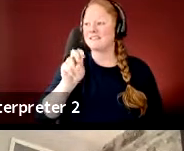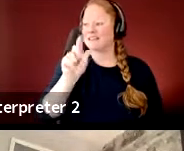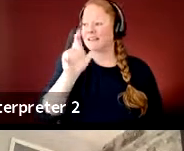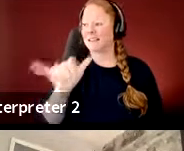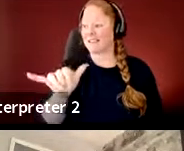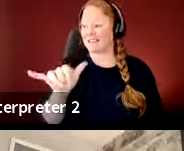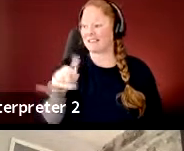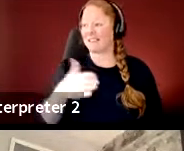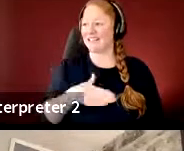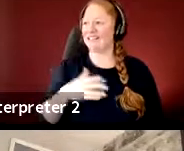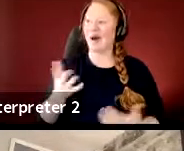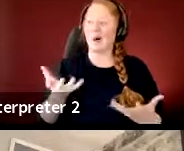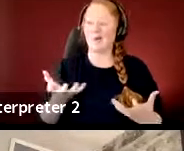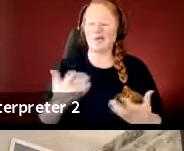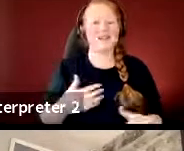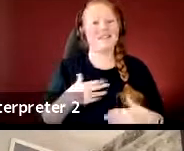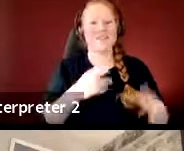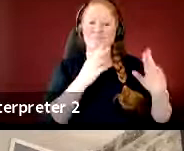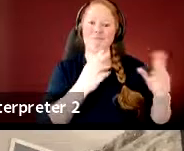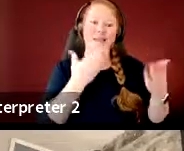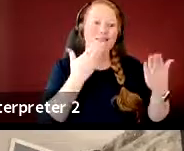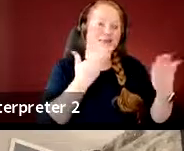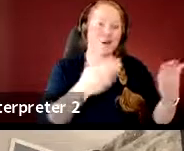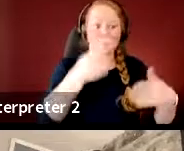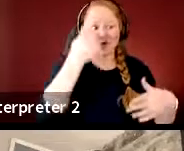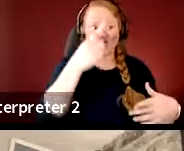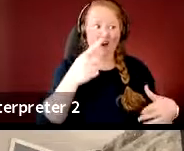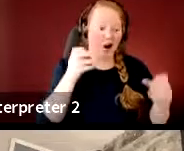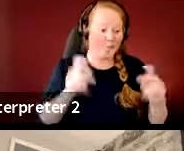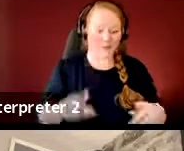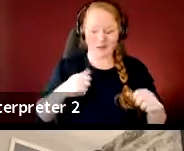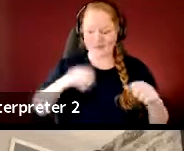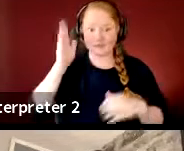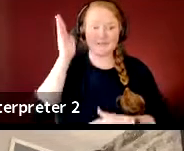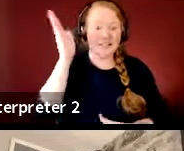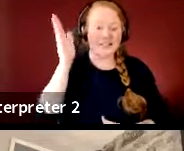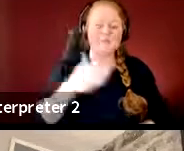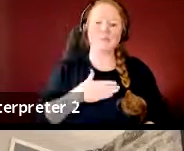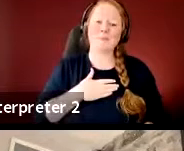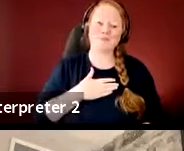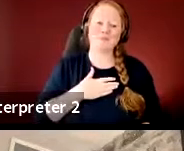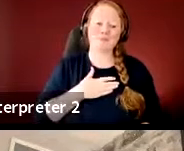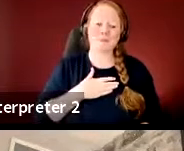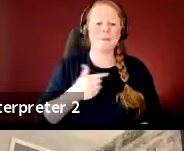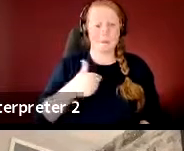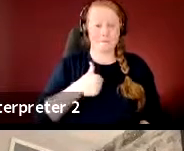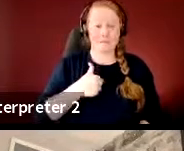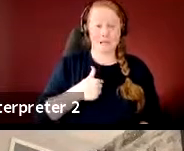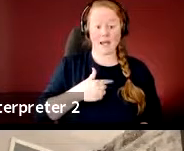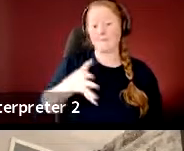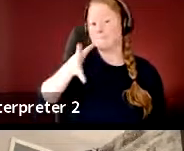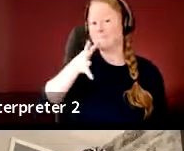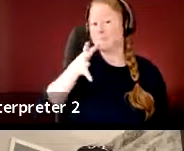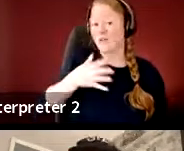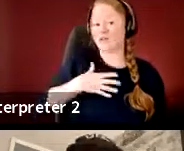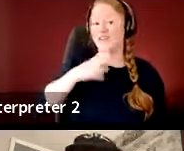the Stimulus Advisory Board for the thoughtful draft plan. I am a mother of a 2-year-old, a city resident in the 8th Ward,